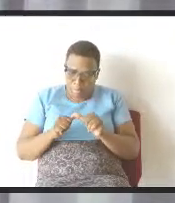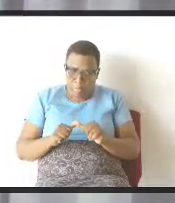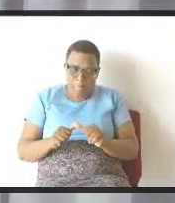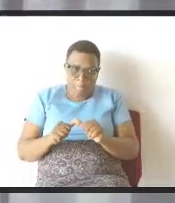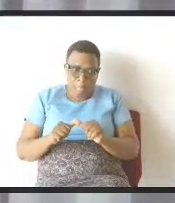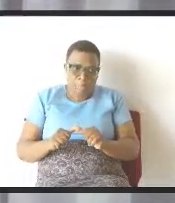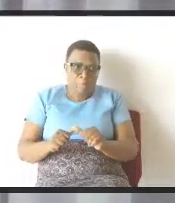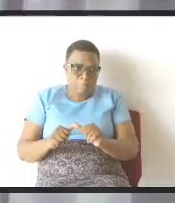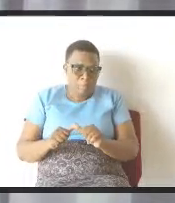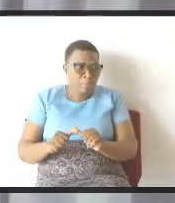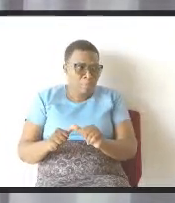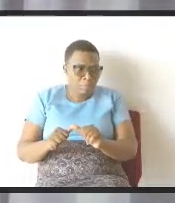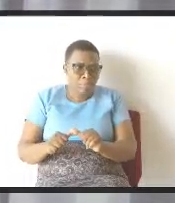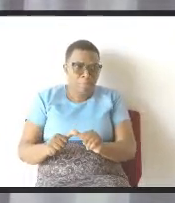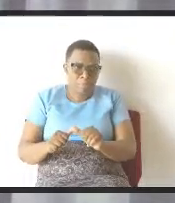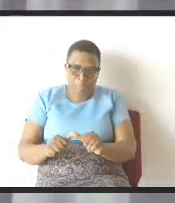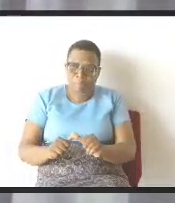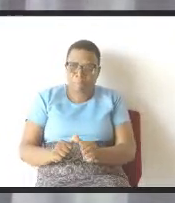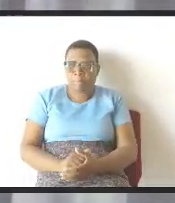keeping on.